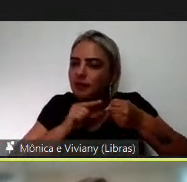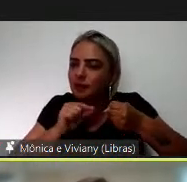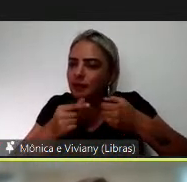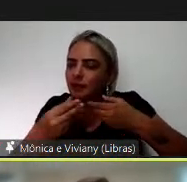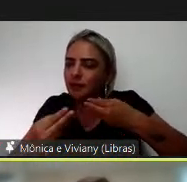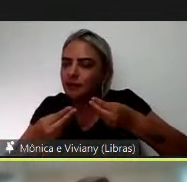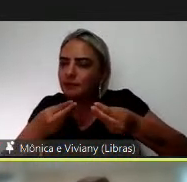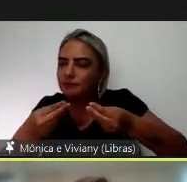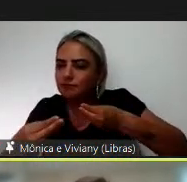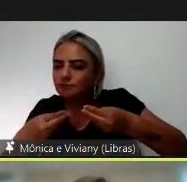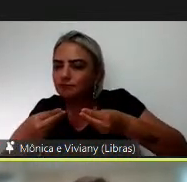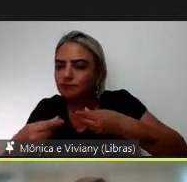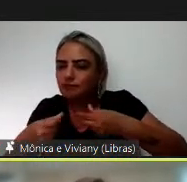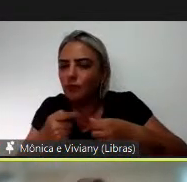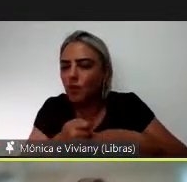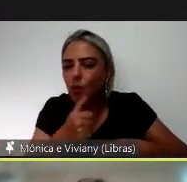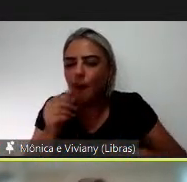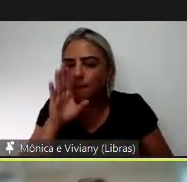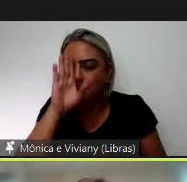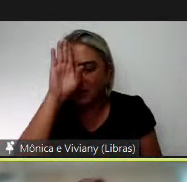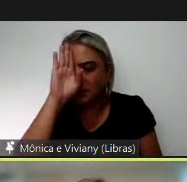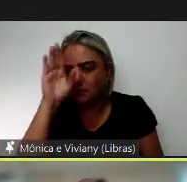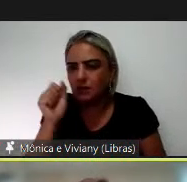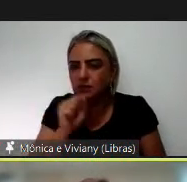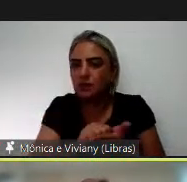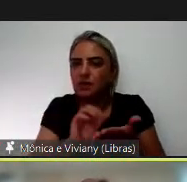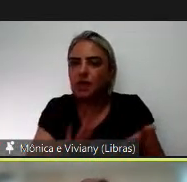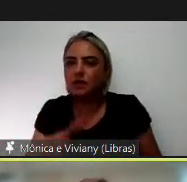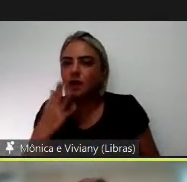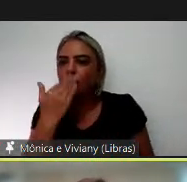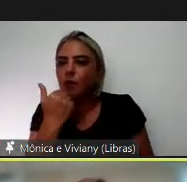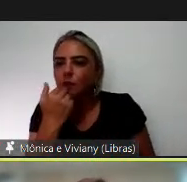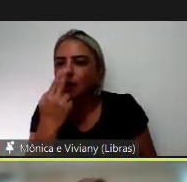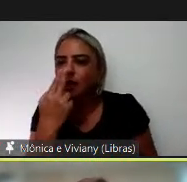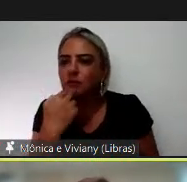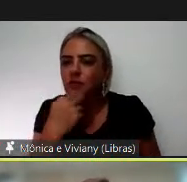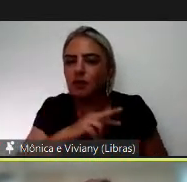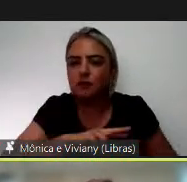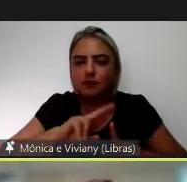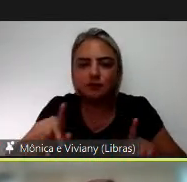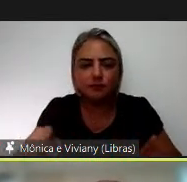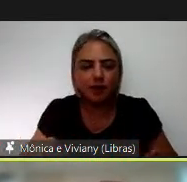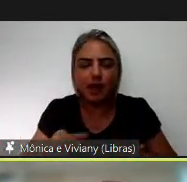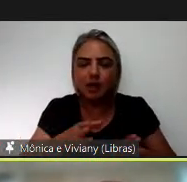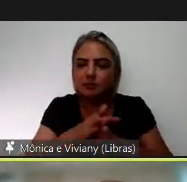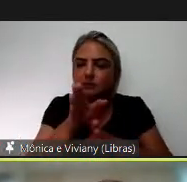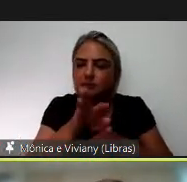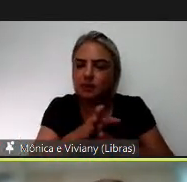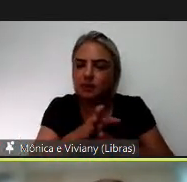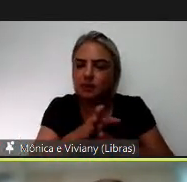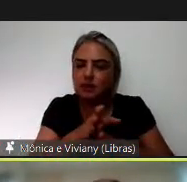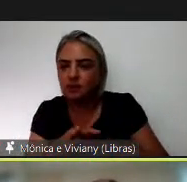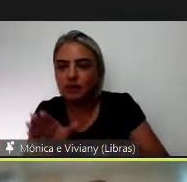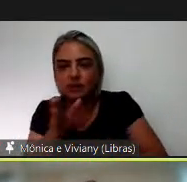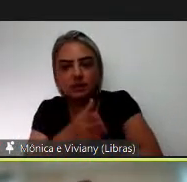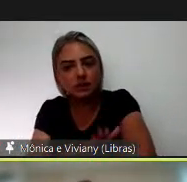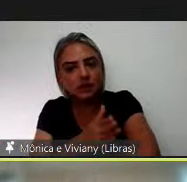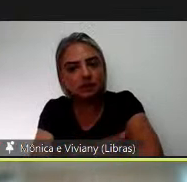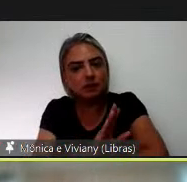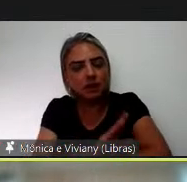a matrix that summarizes the mainly actions of nutrition. We have a series